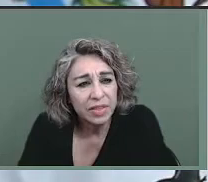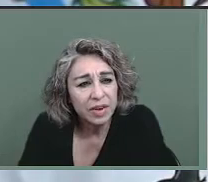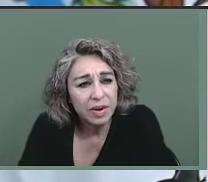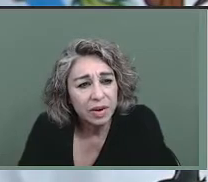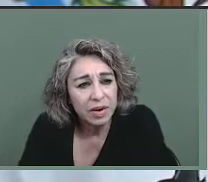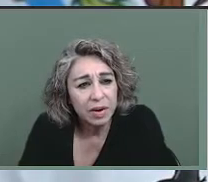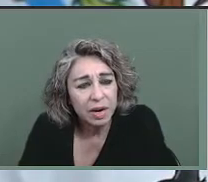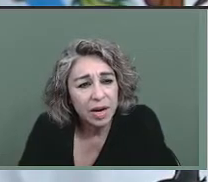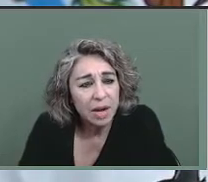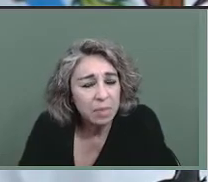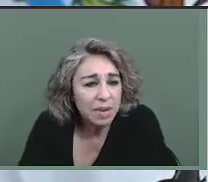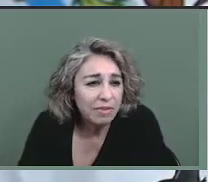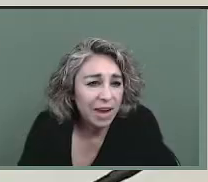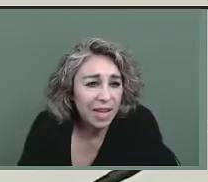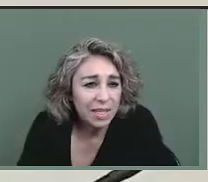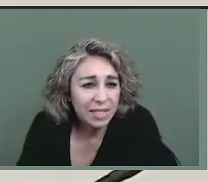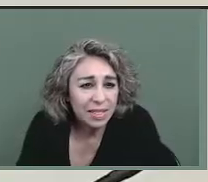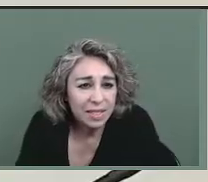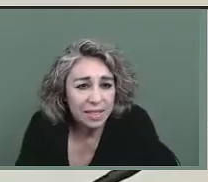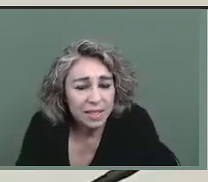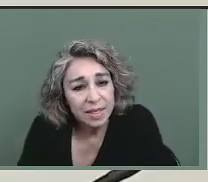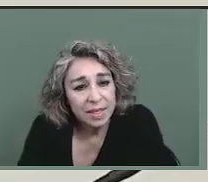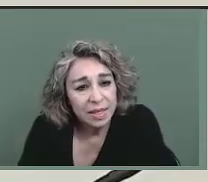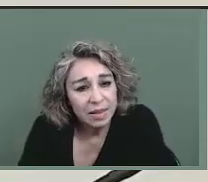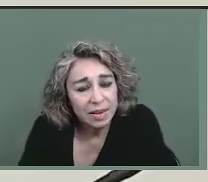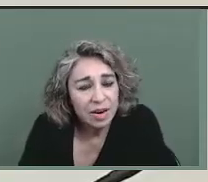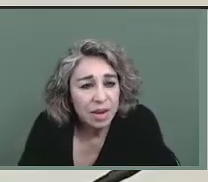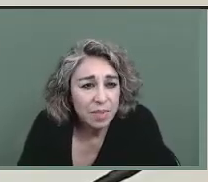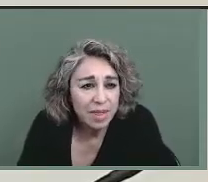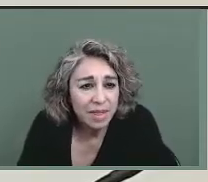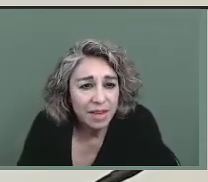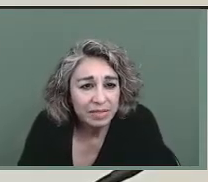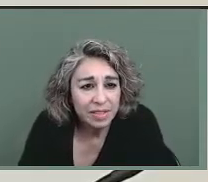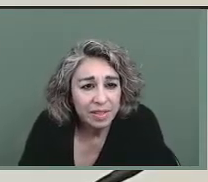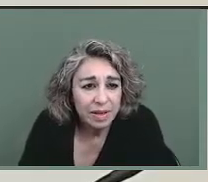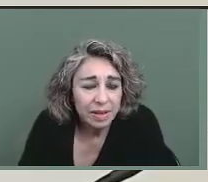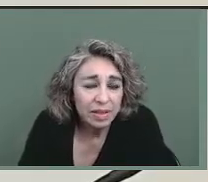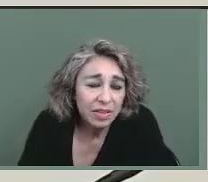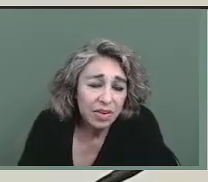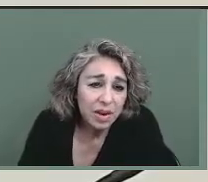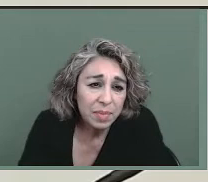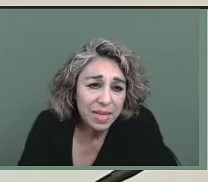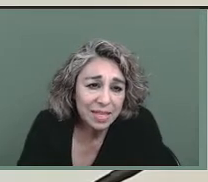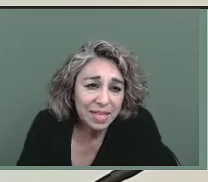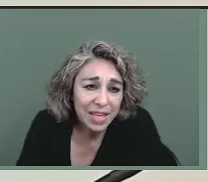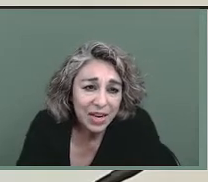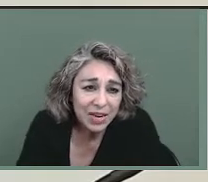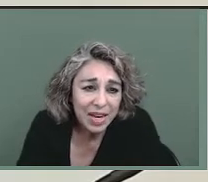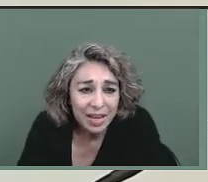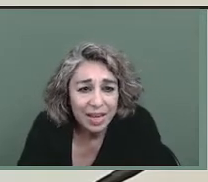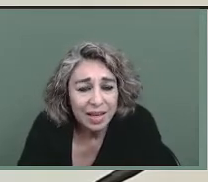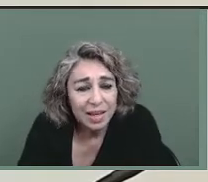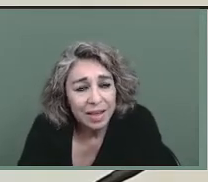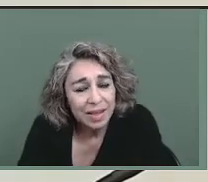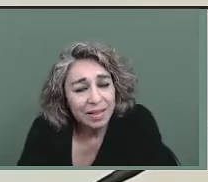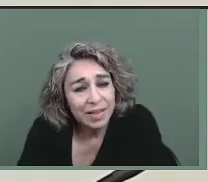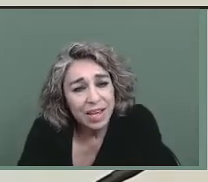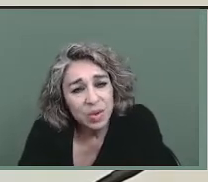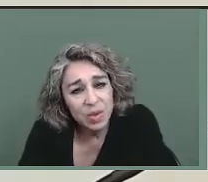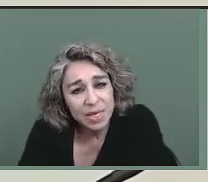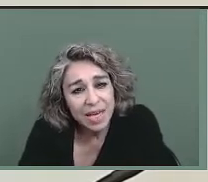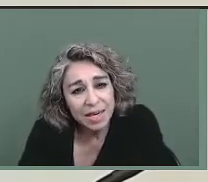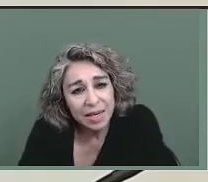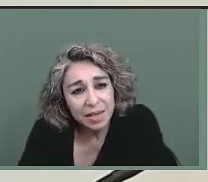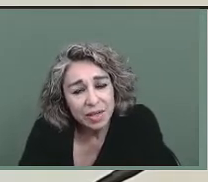that there not be violence, there not be thefts, that there not be insecurity, that